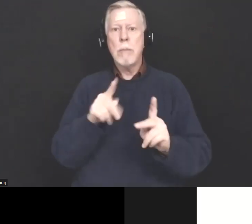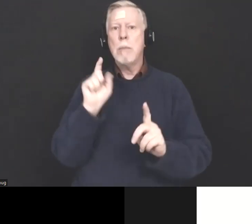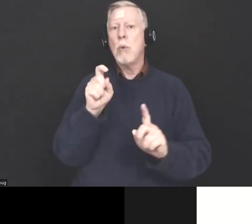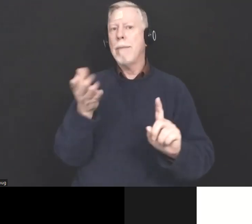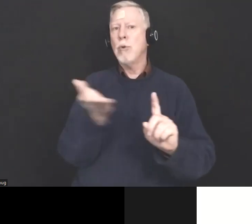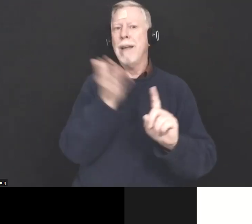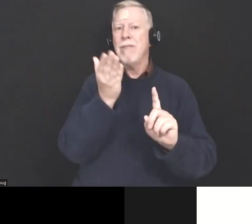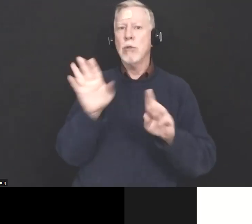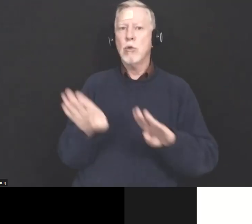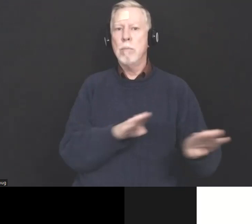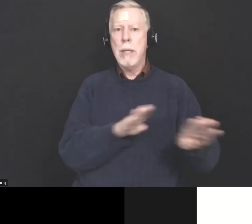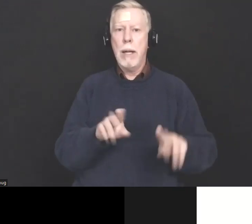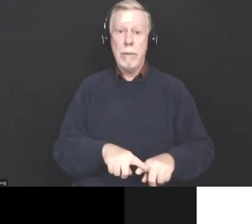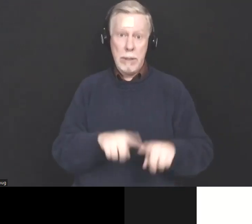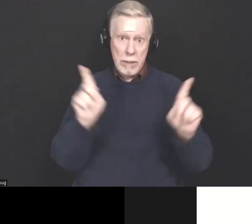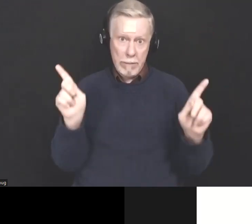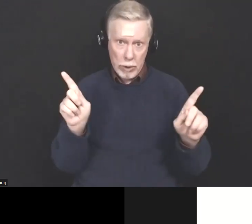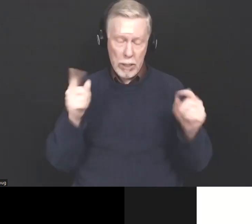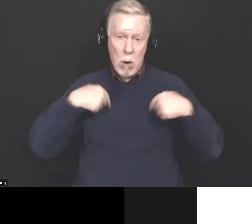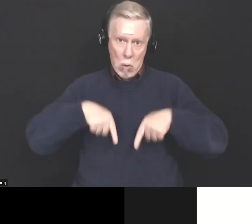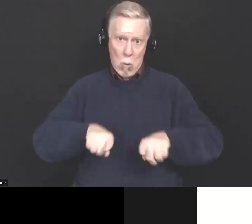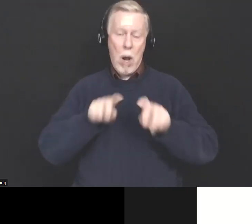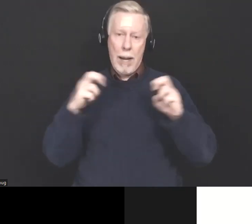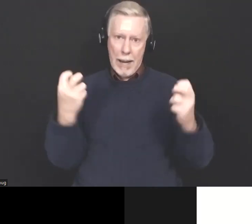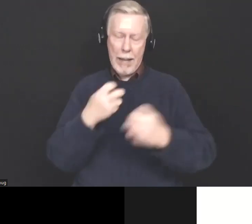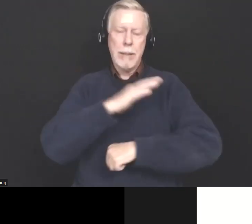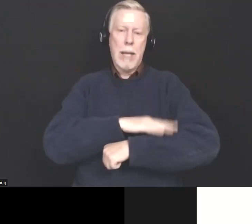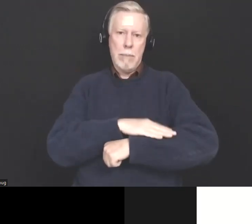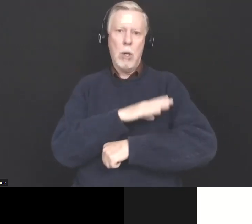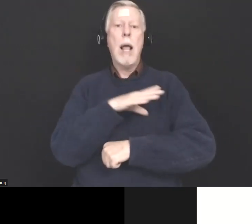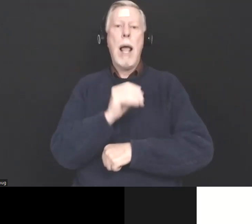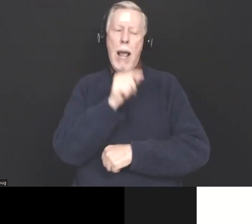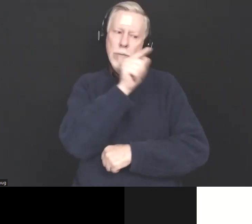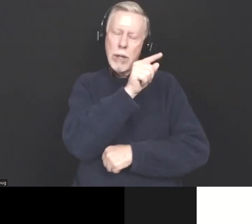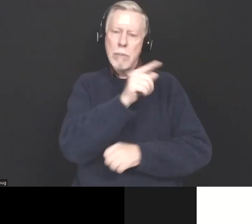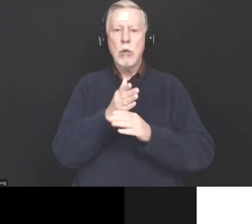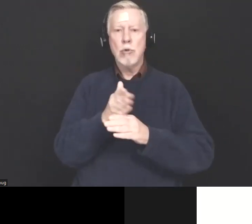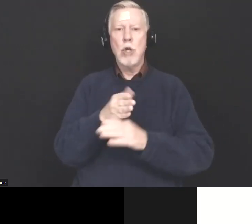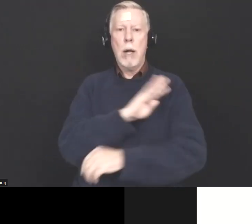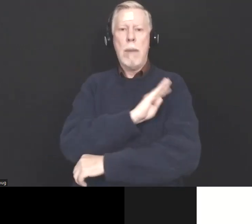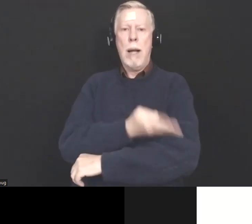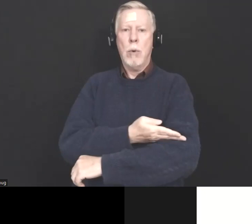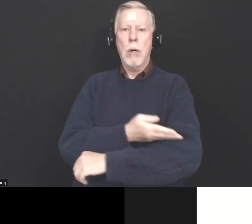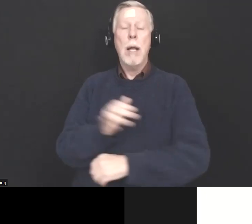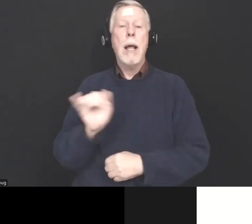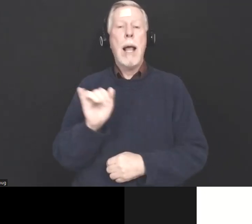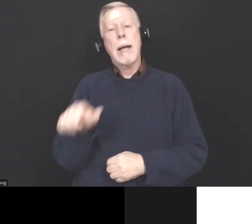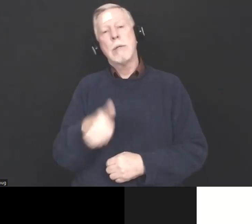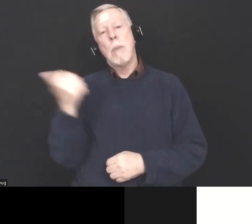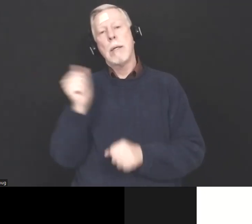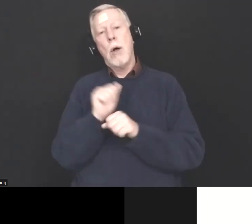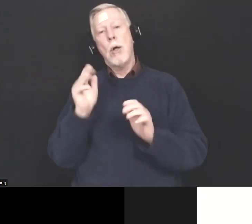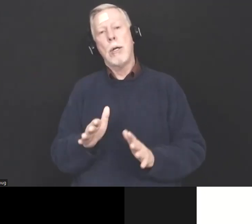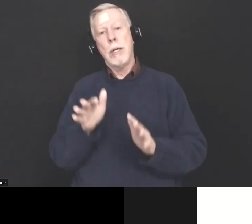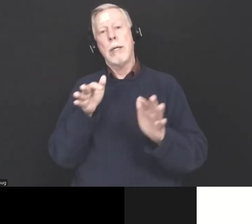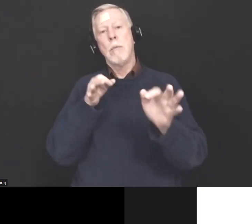behave differently at the table and to share power. And as my colleague points out in the article that